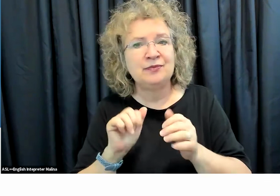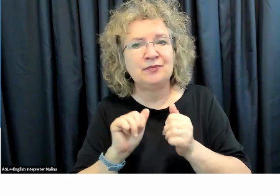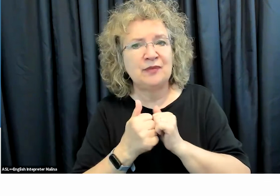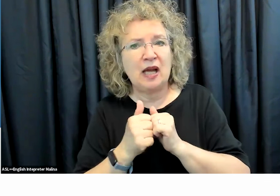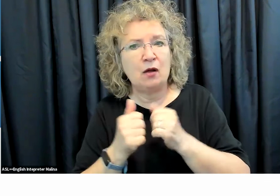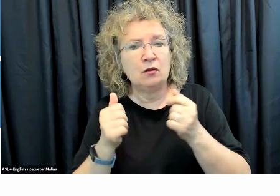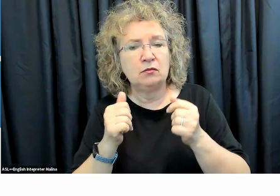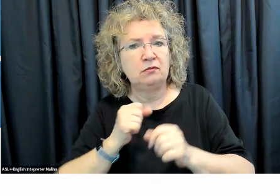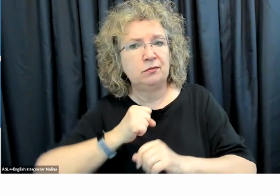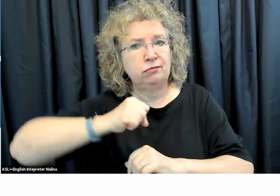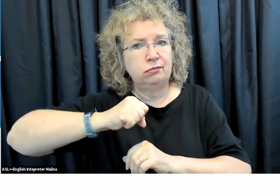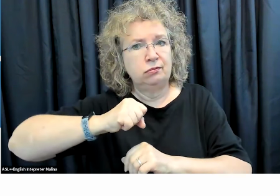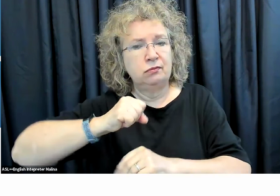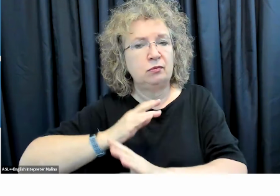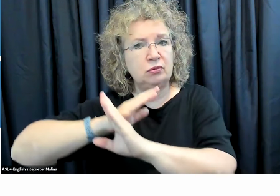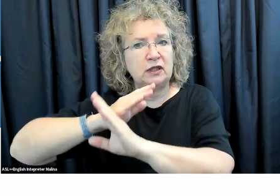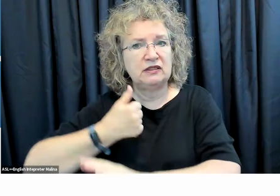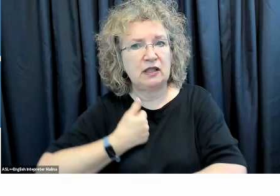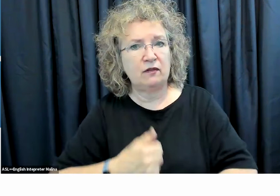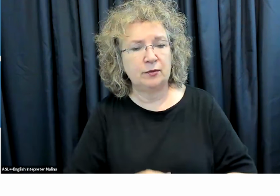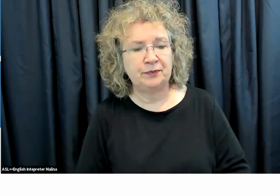please.